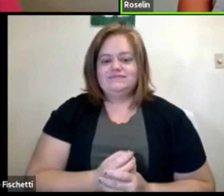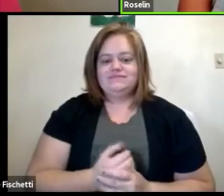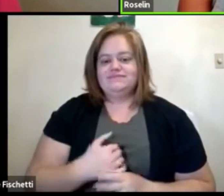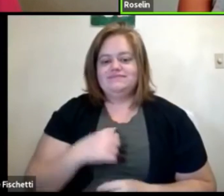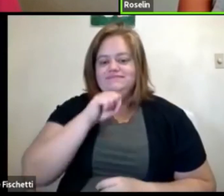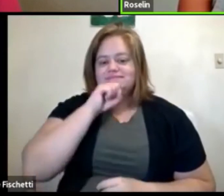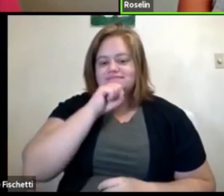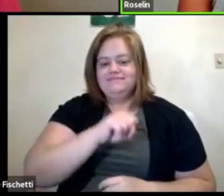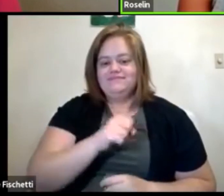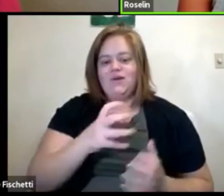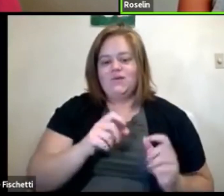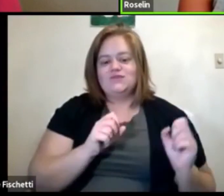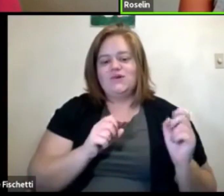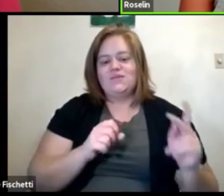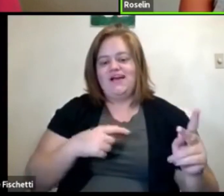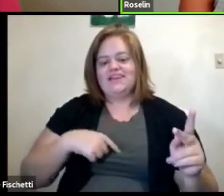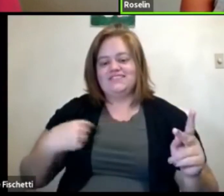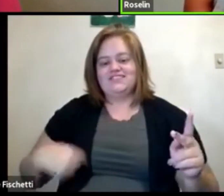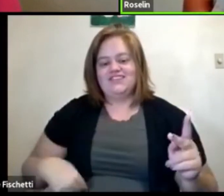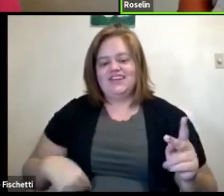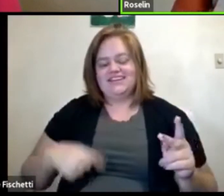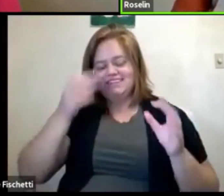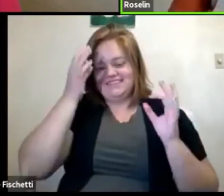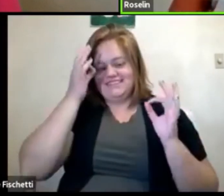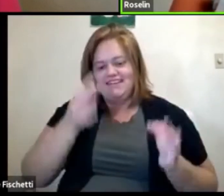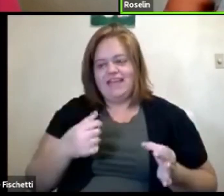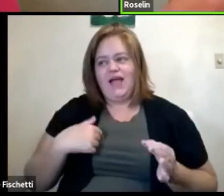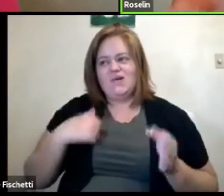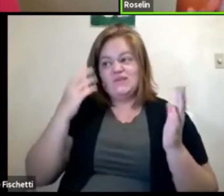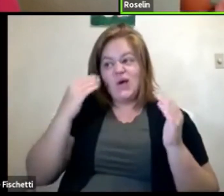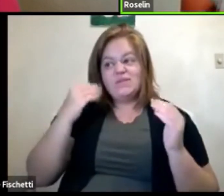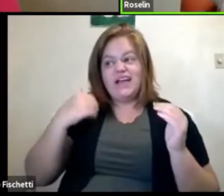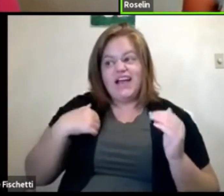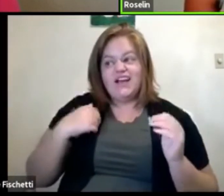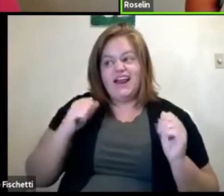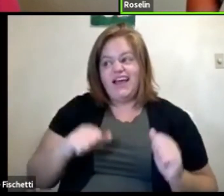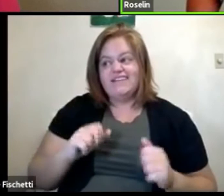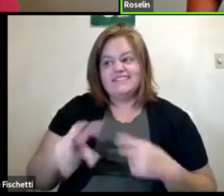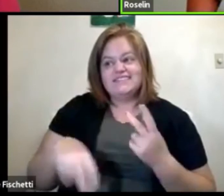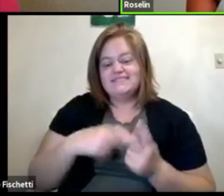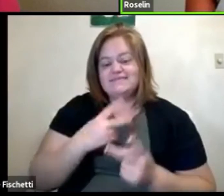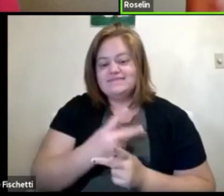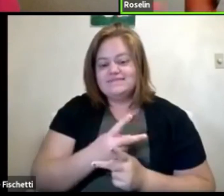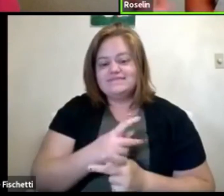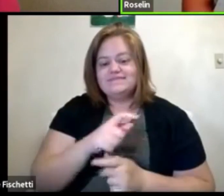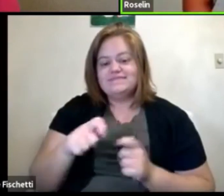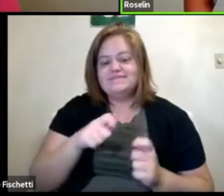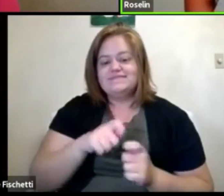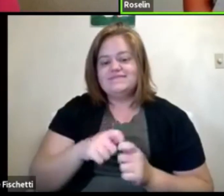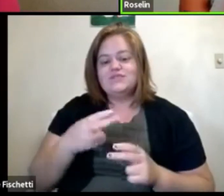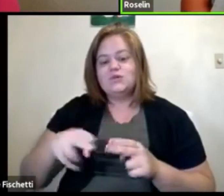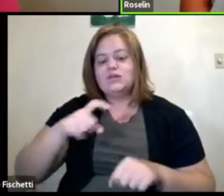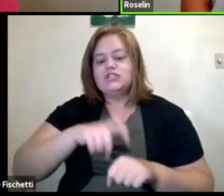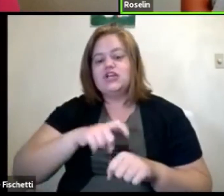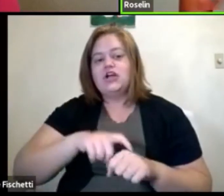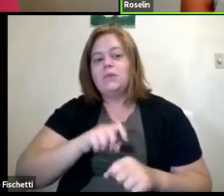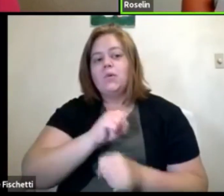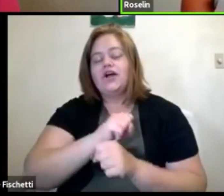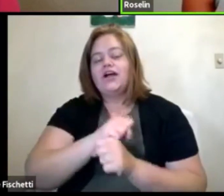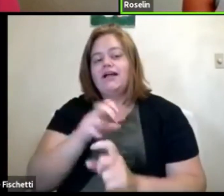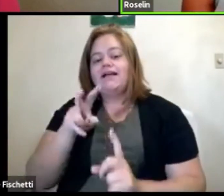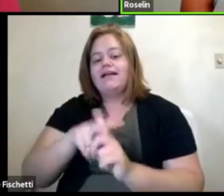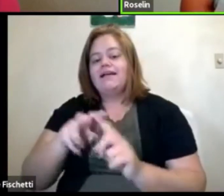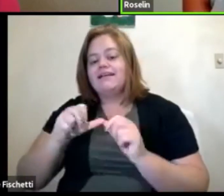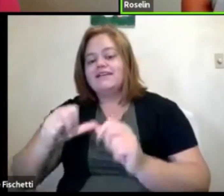really want to go back. I always hoping that I can get like some short-term assignment so I can go and spend